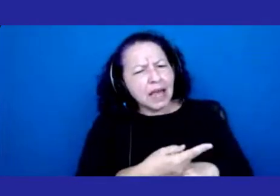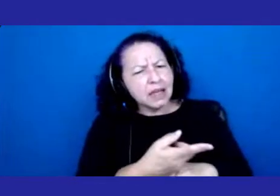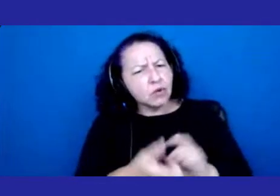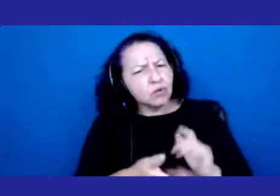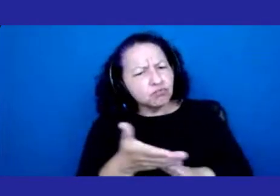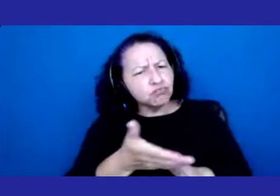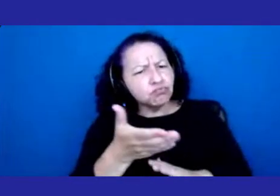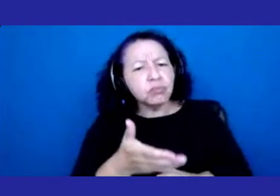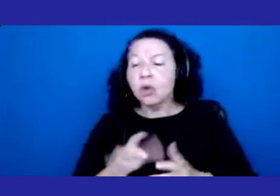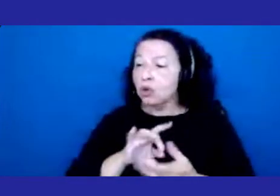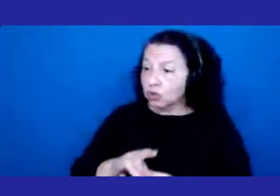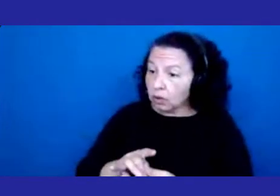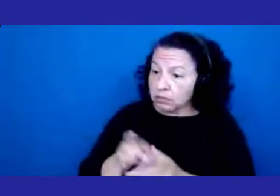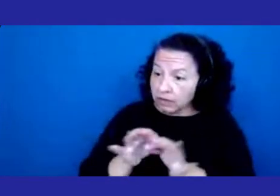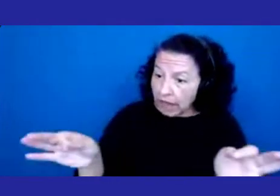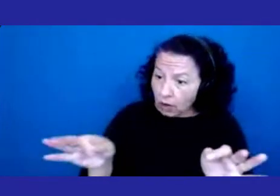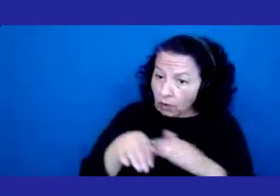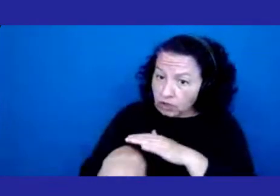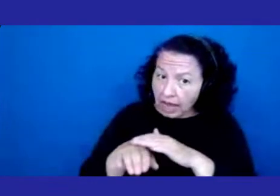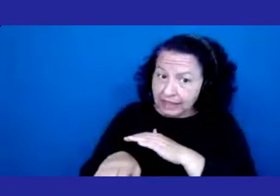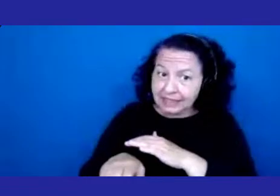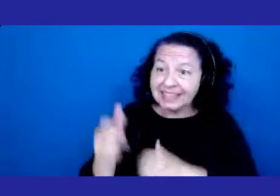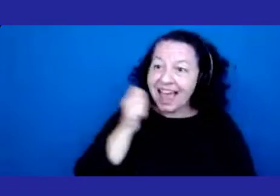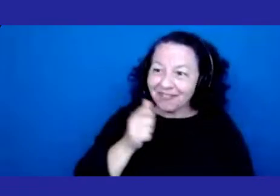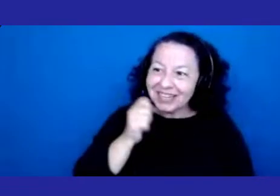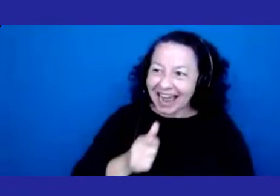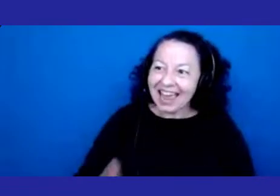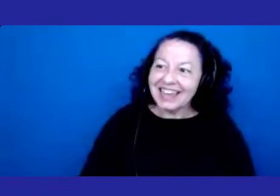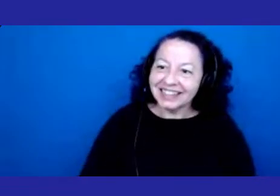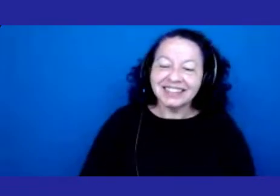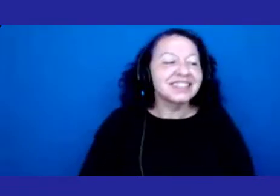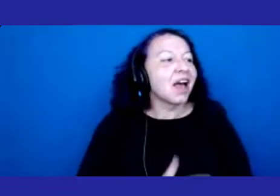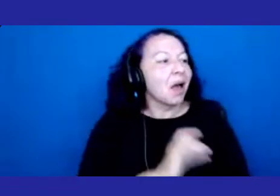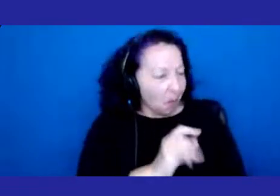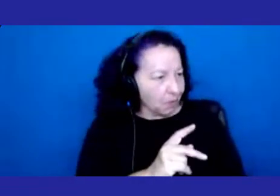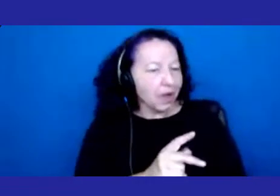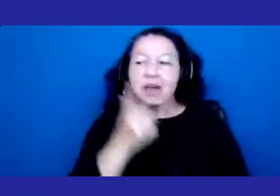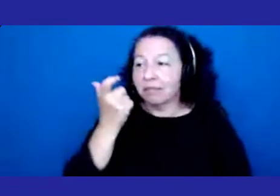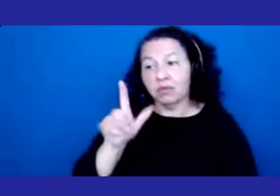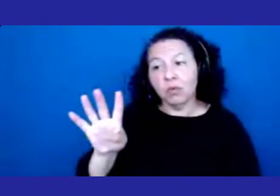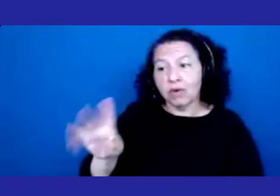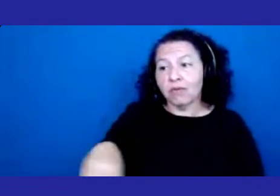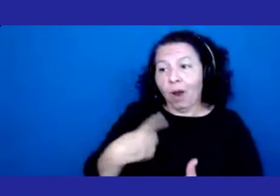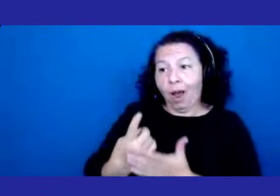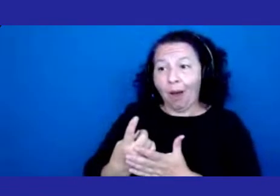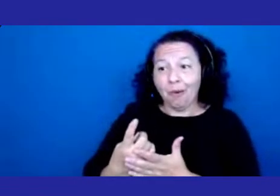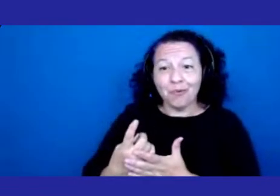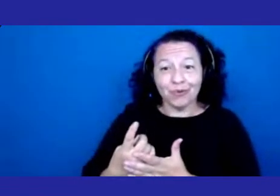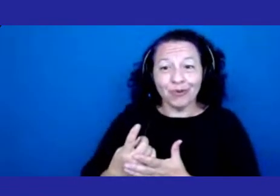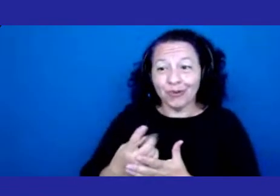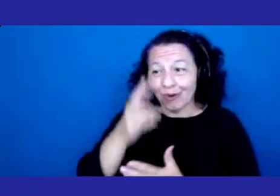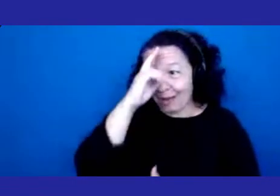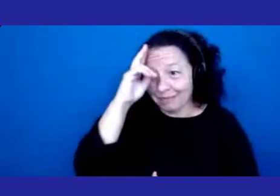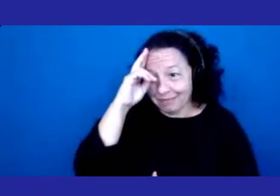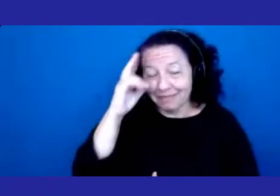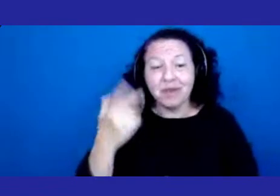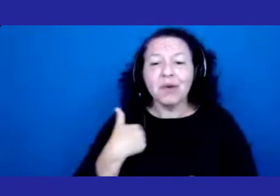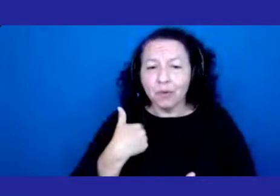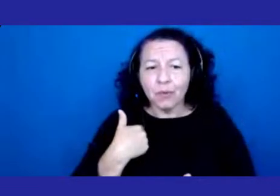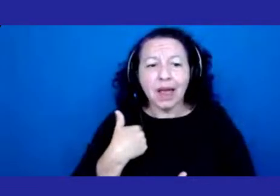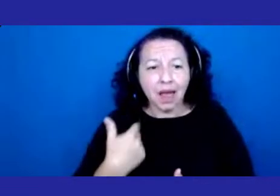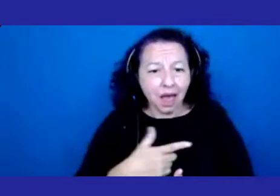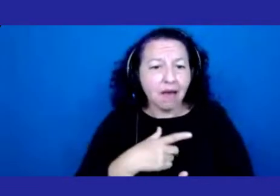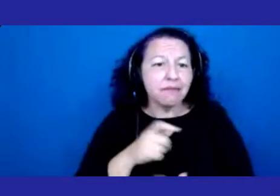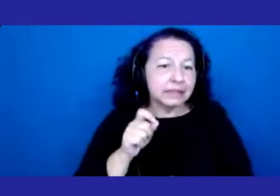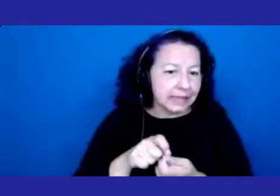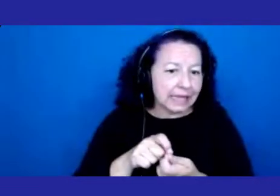language access, it's every day because we are a 24-hour operation. We have designated what